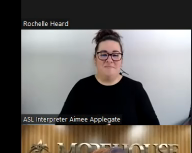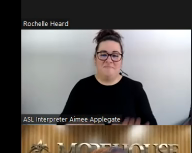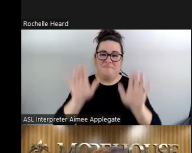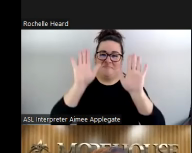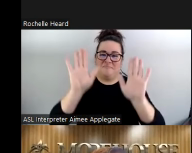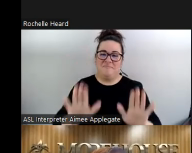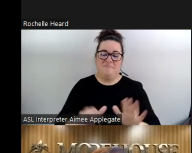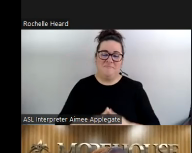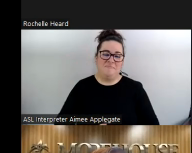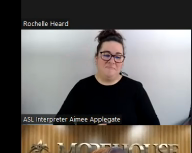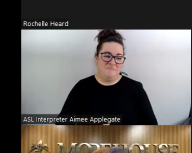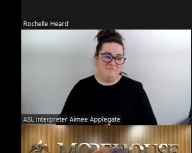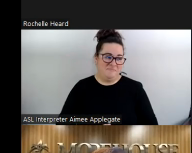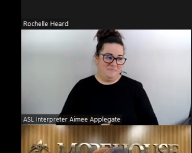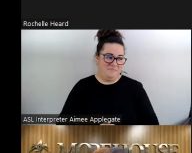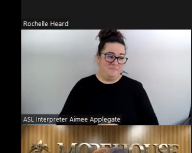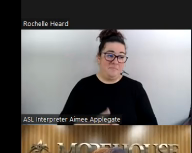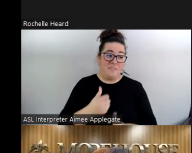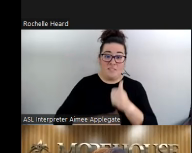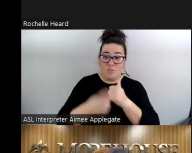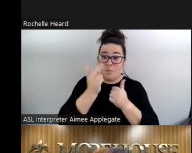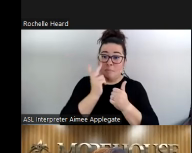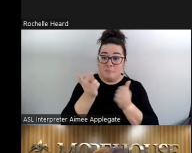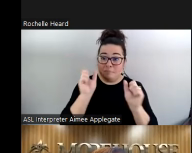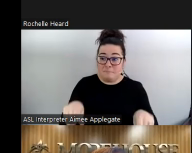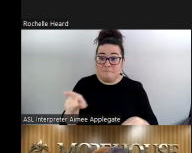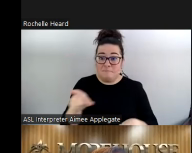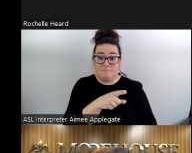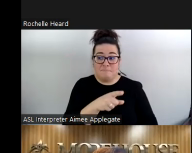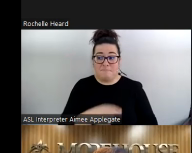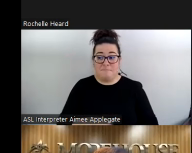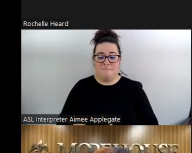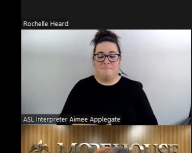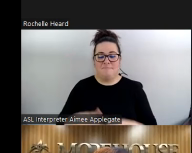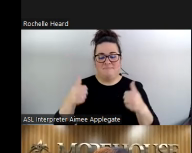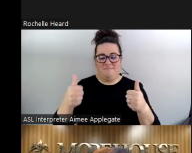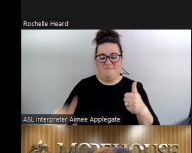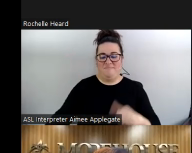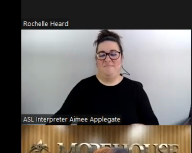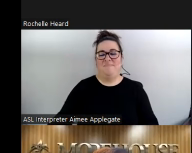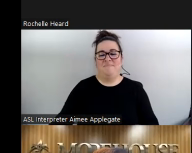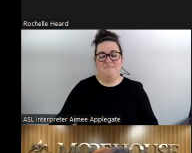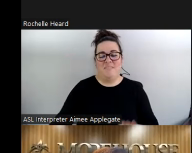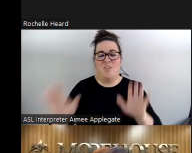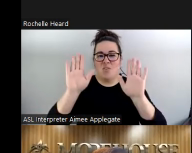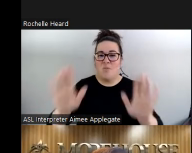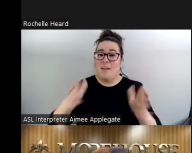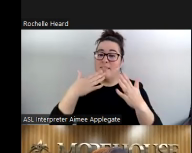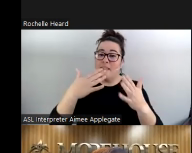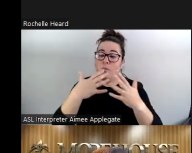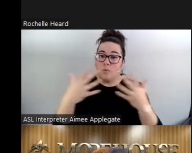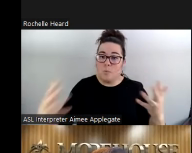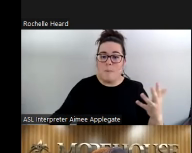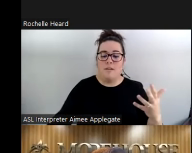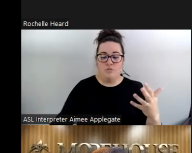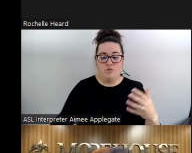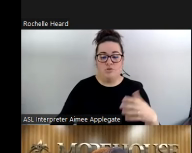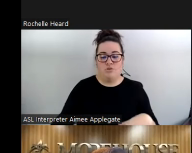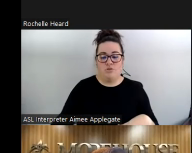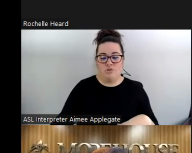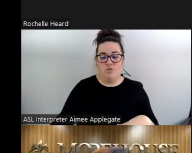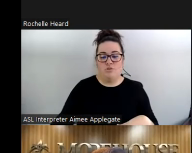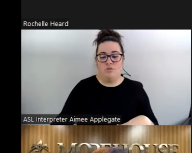There you go. Right, everyone can see that? We can. Oh, fantastic, fantastic. And thank you so much for the too kind